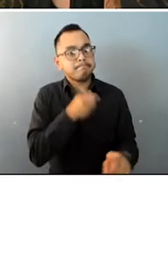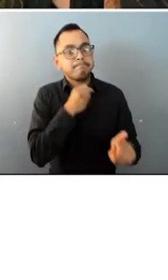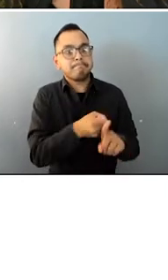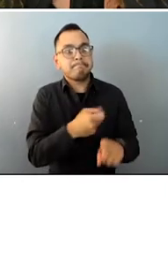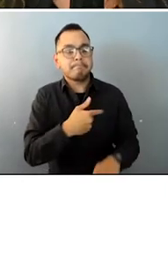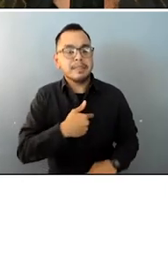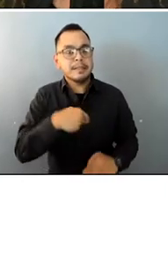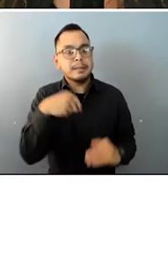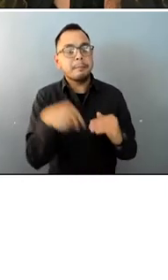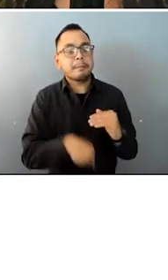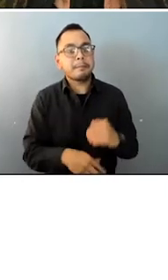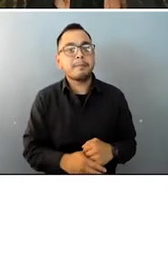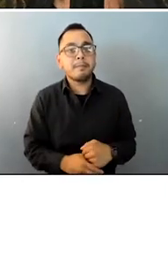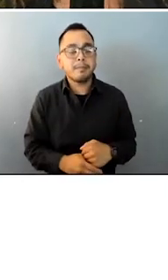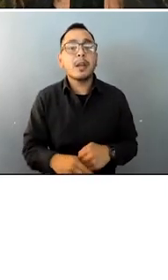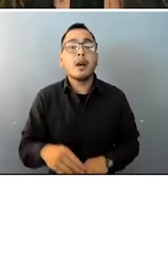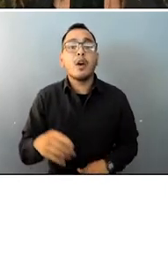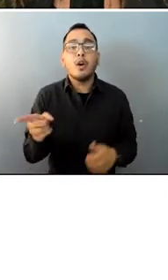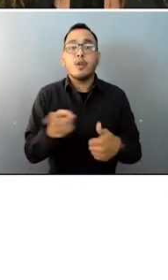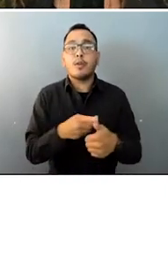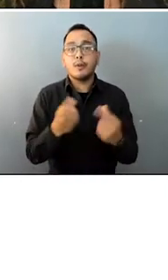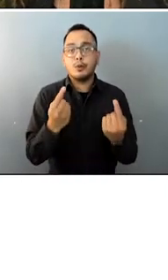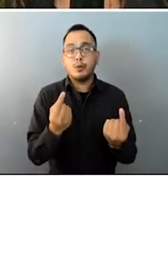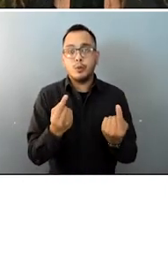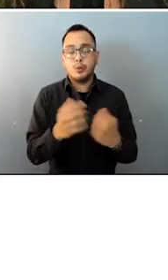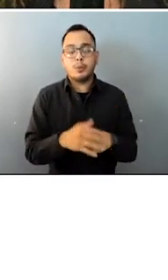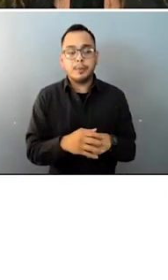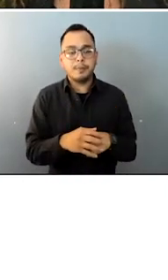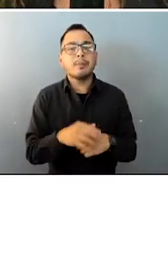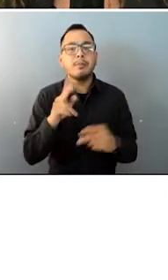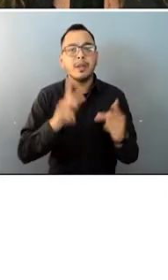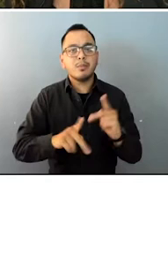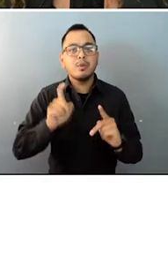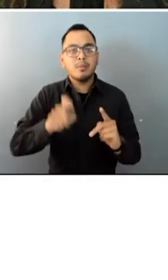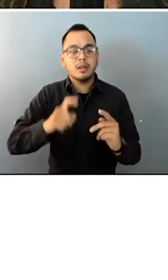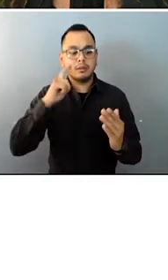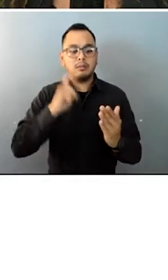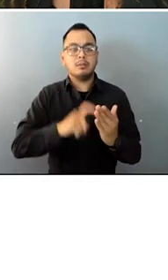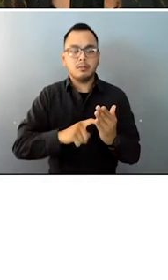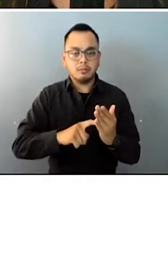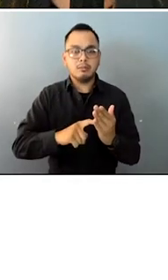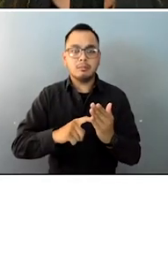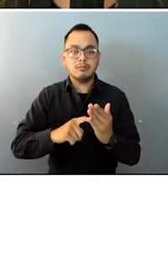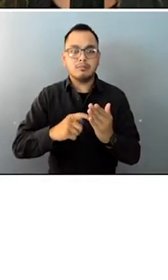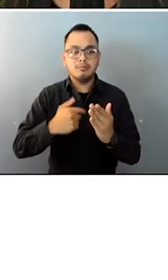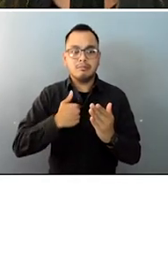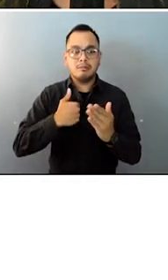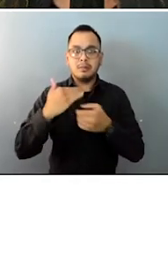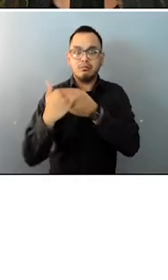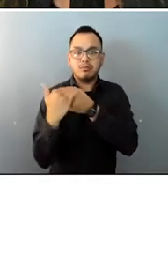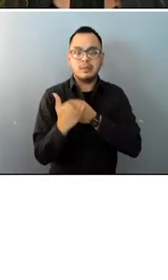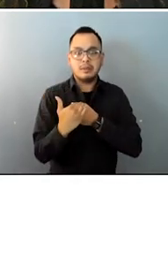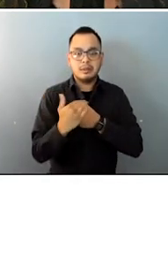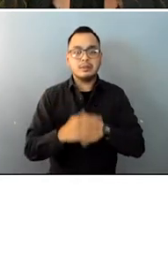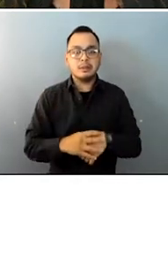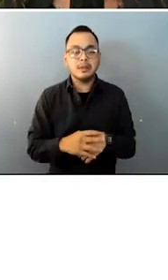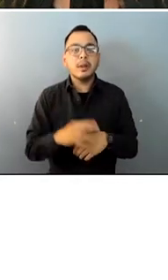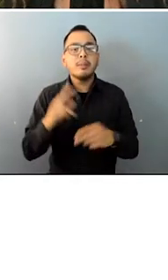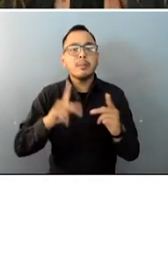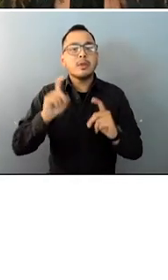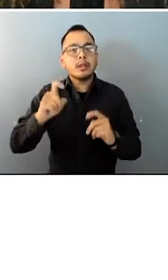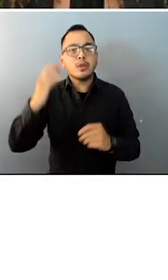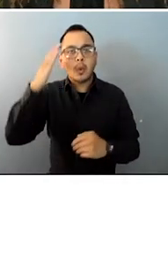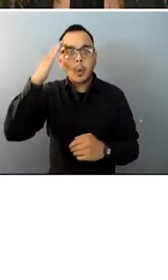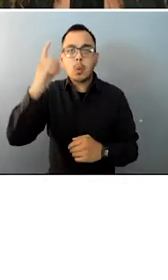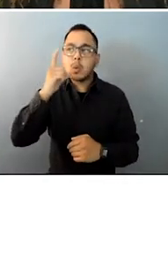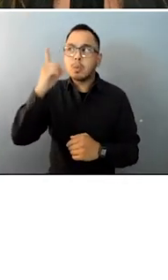impacts me deeply. The fact is, the first step is people have to realize that they're being oppressed. People have to realize that they are under